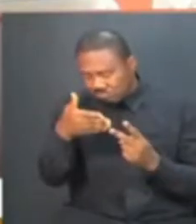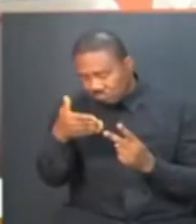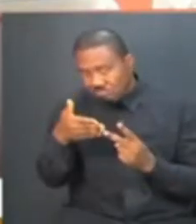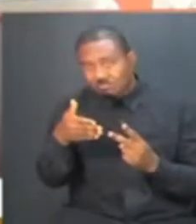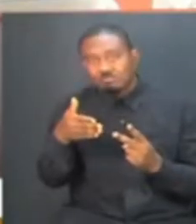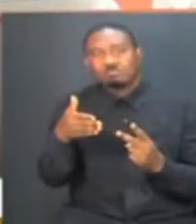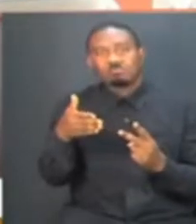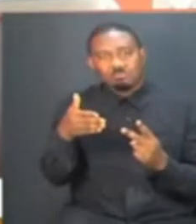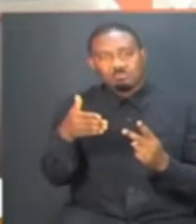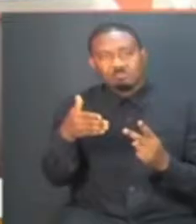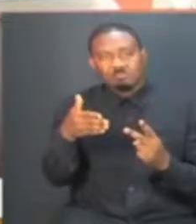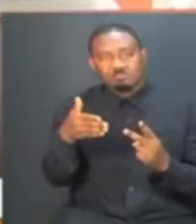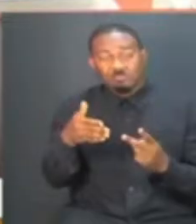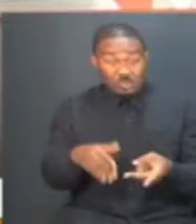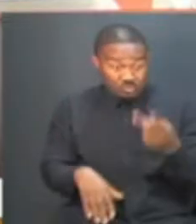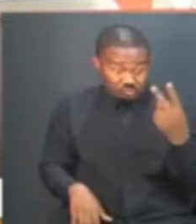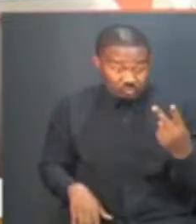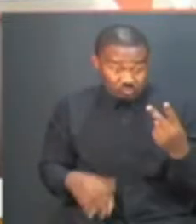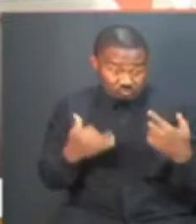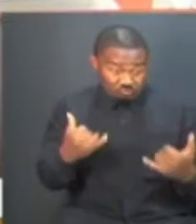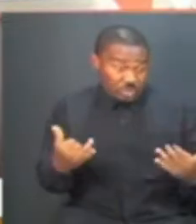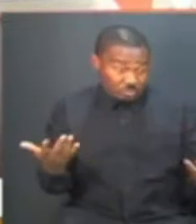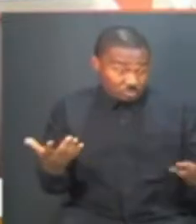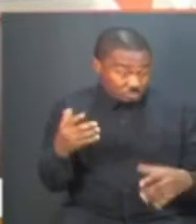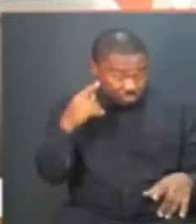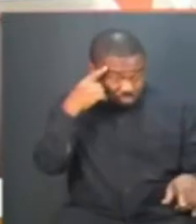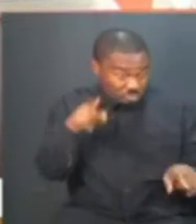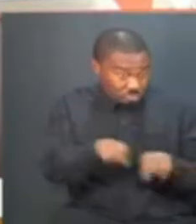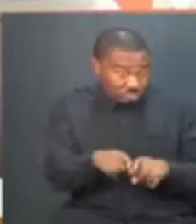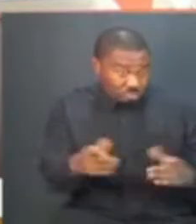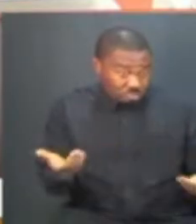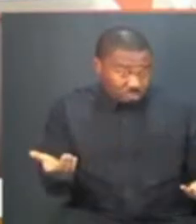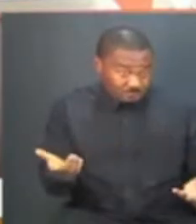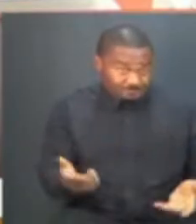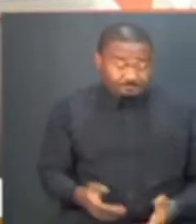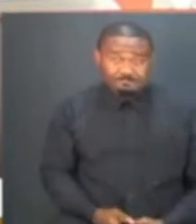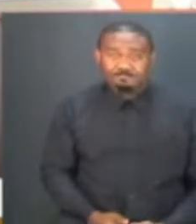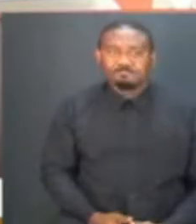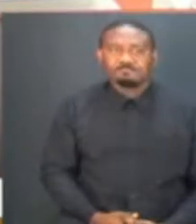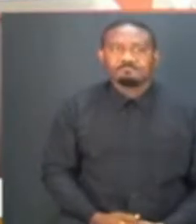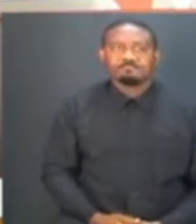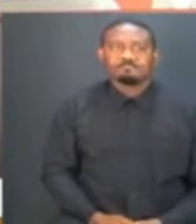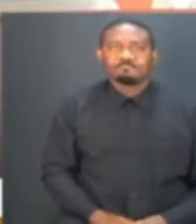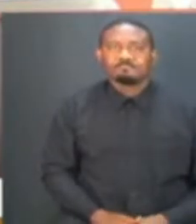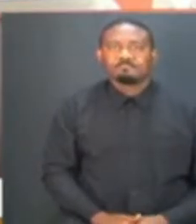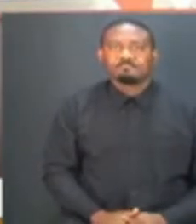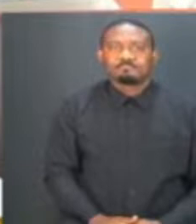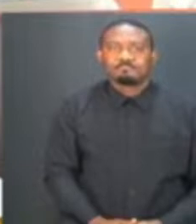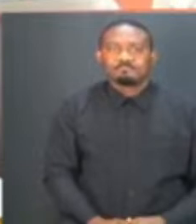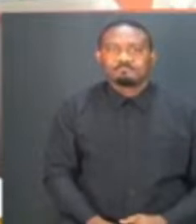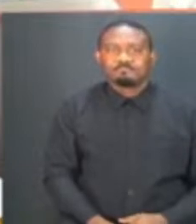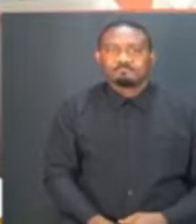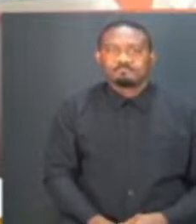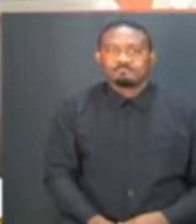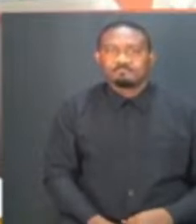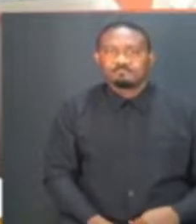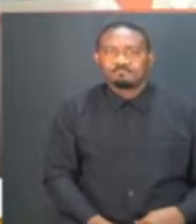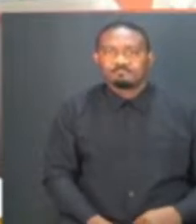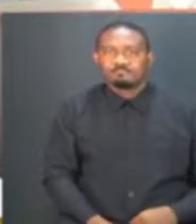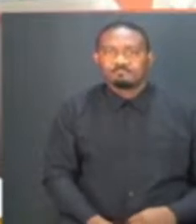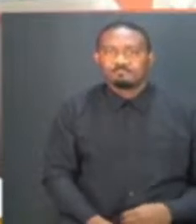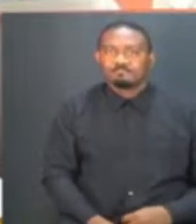one. So we take 2 for now. Yeah, that's what I'm suggesting. So we're taking 2 statements.